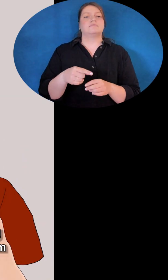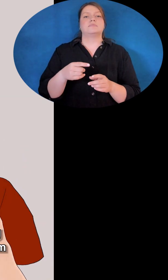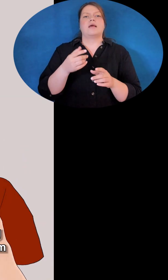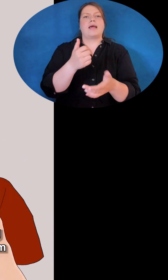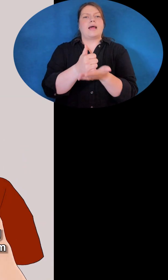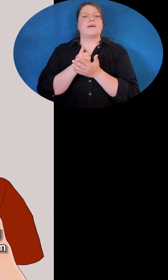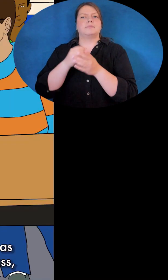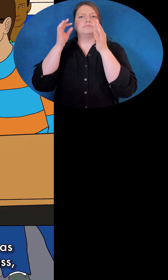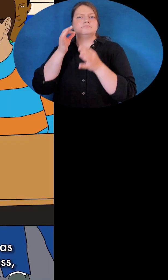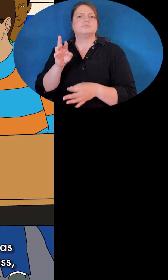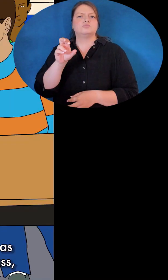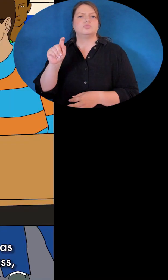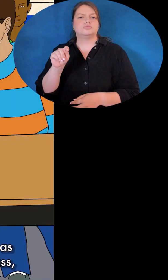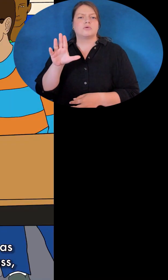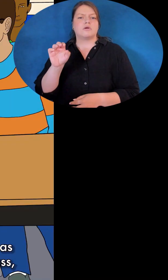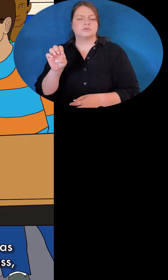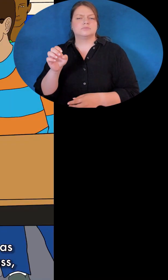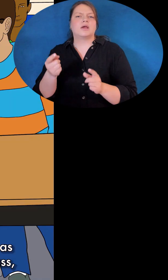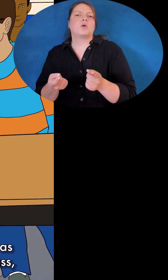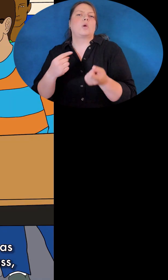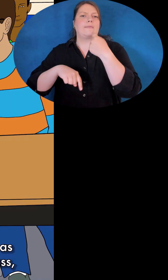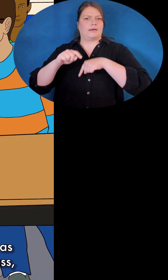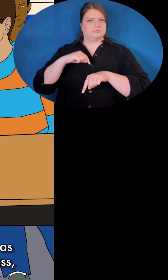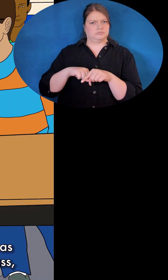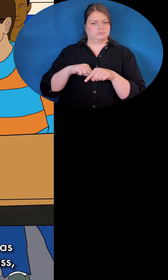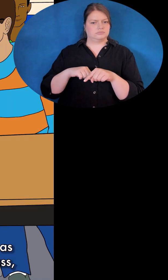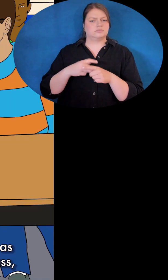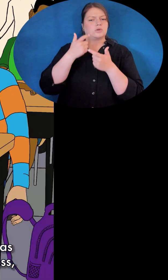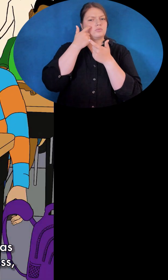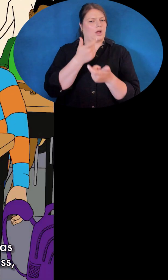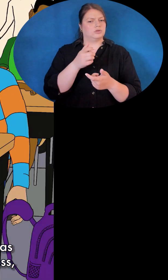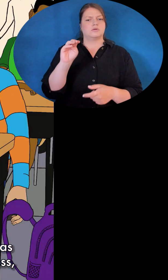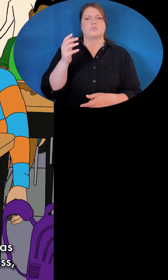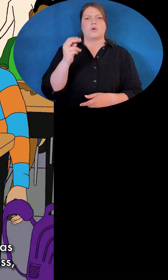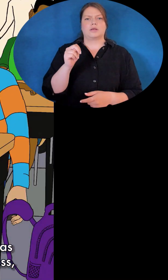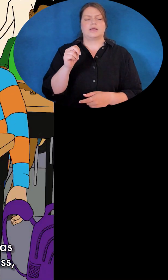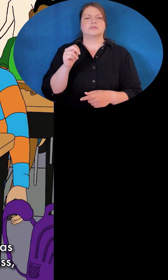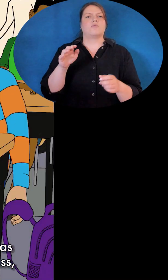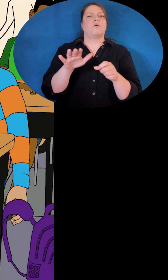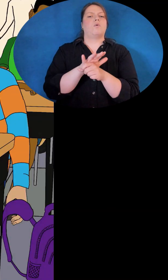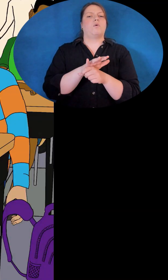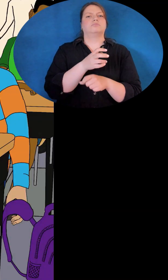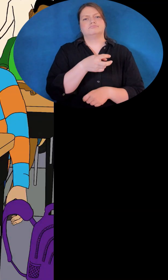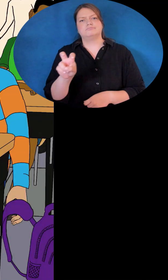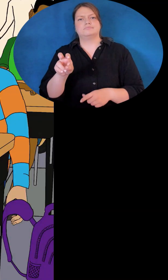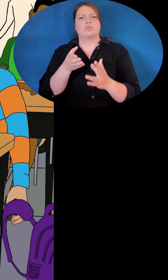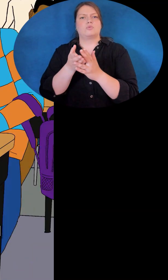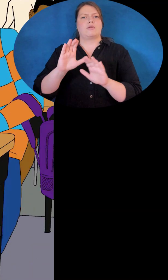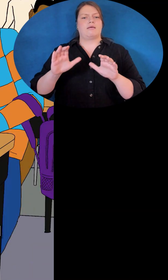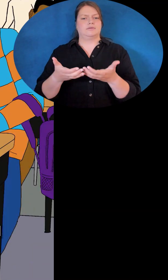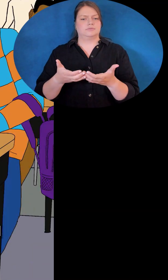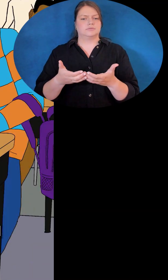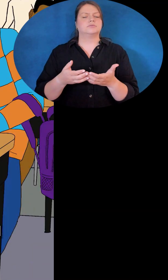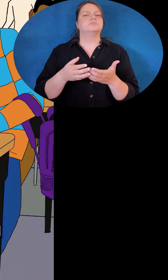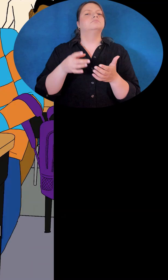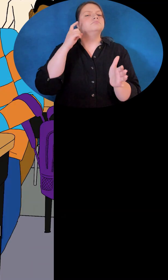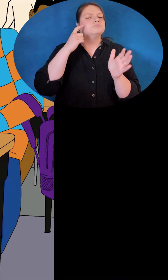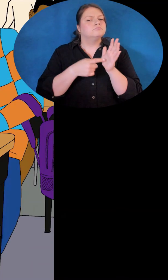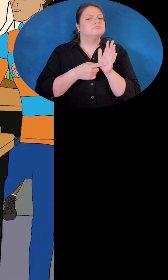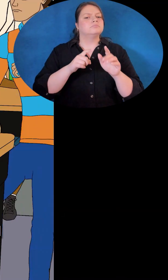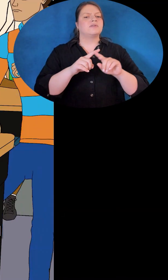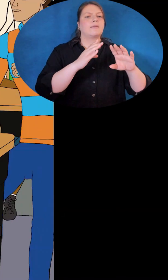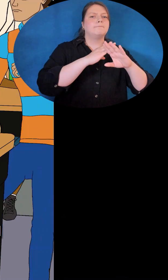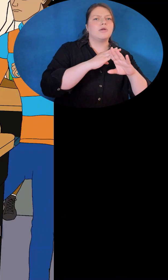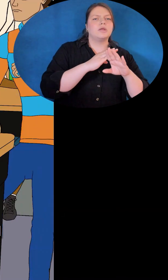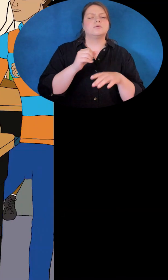cause conversation. Let's rewind this event and watch as Morgan transitions and begins class, making note of the barriers and